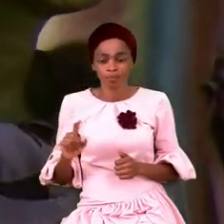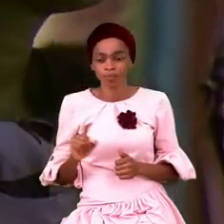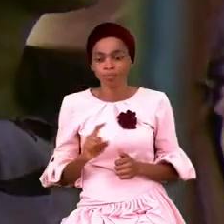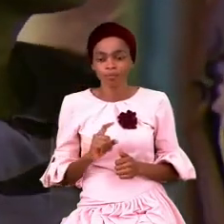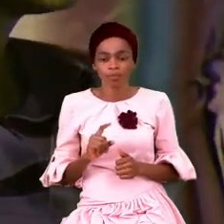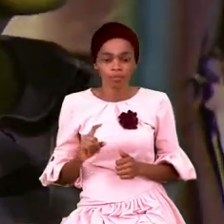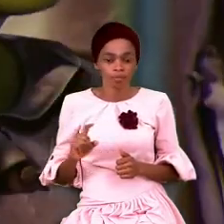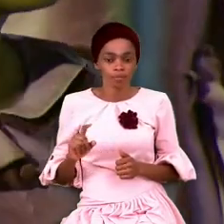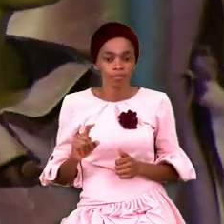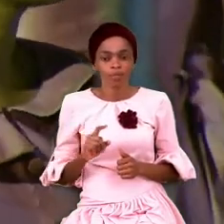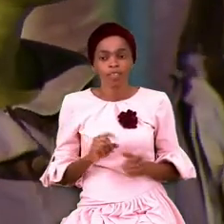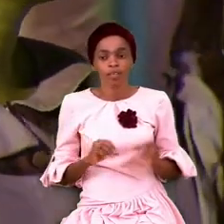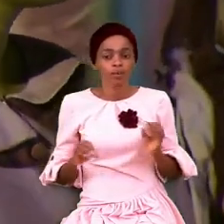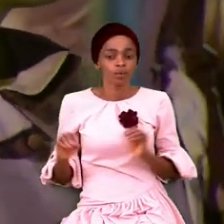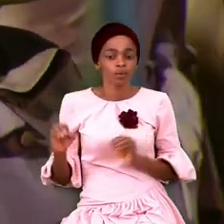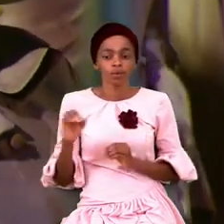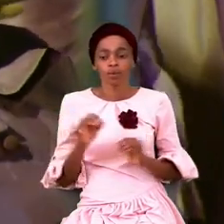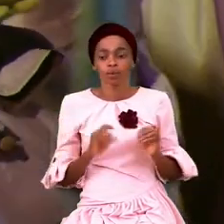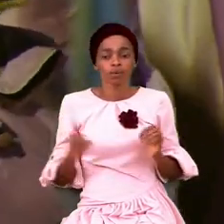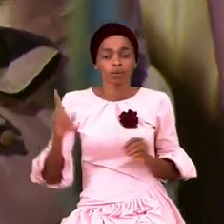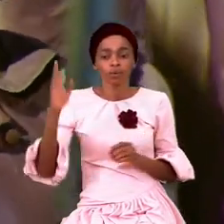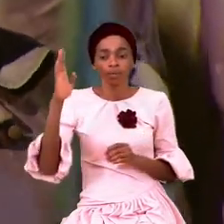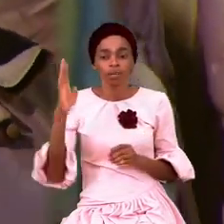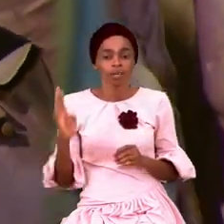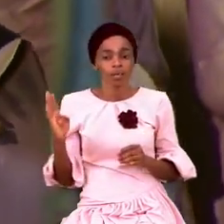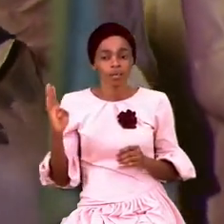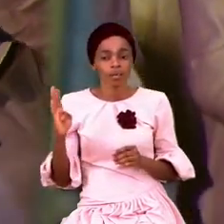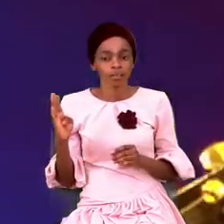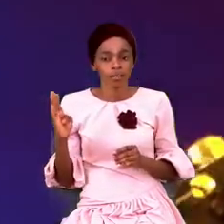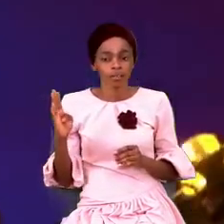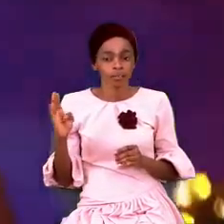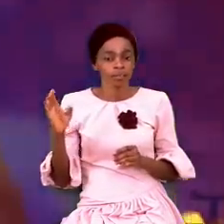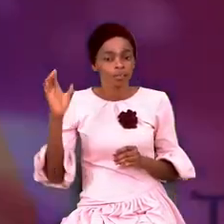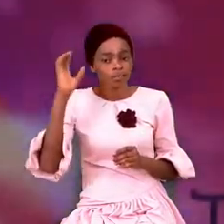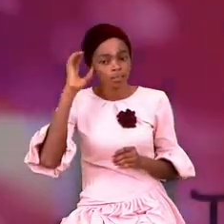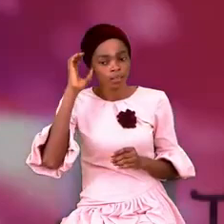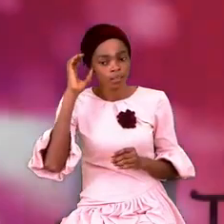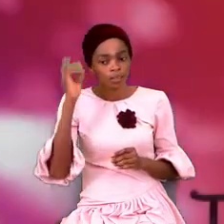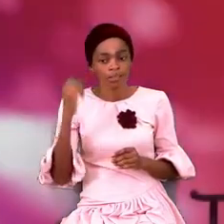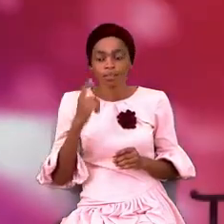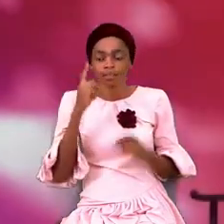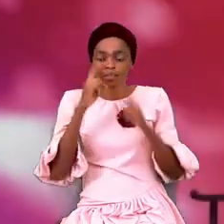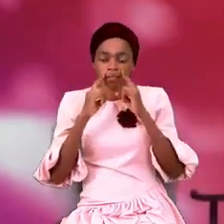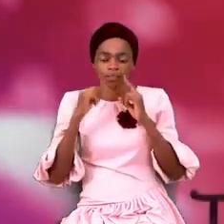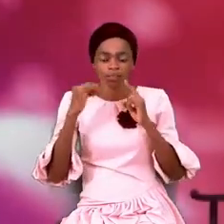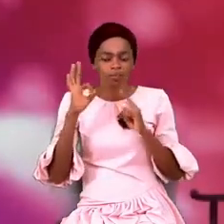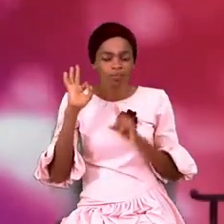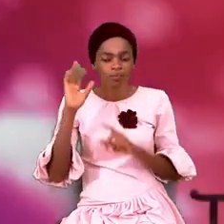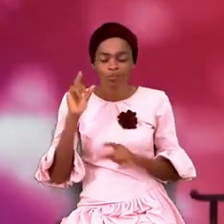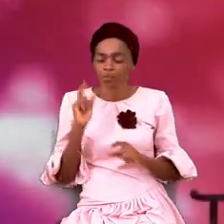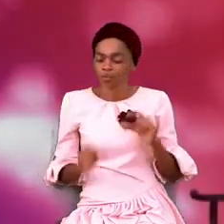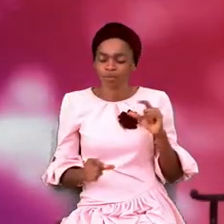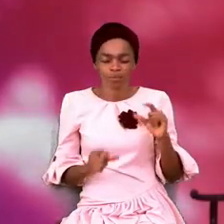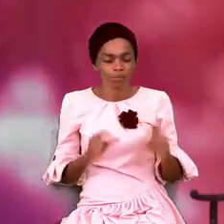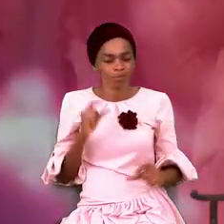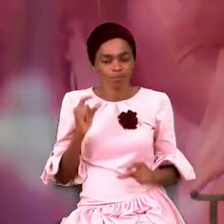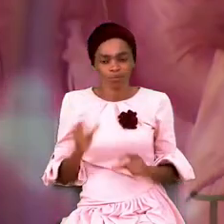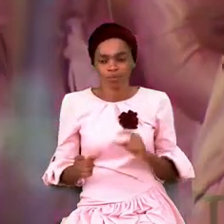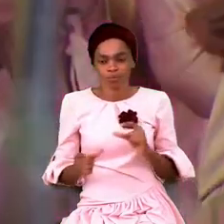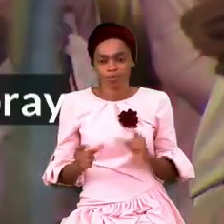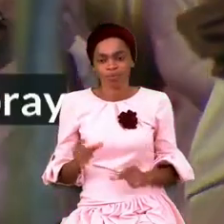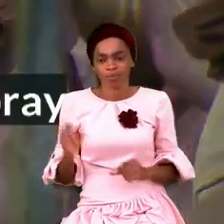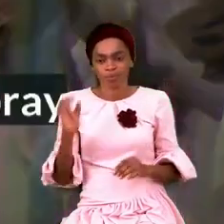your people. Oh God, as we call on your name.